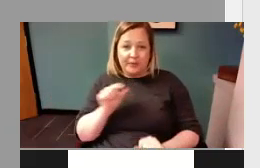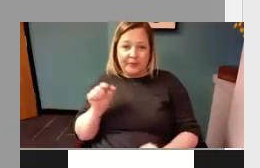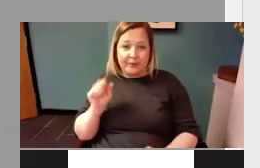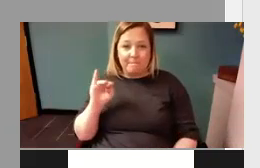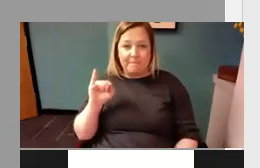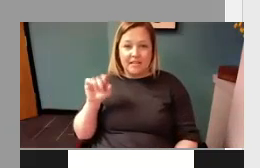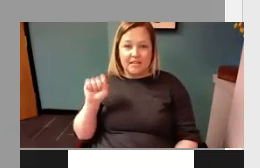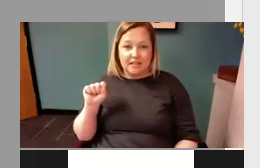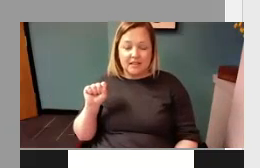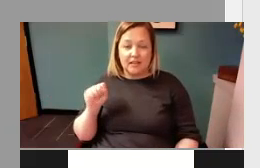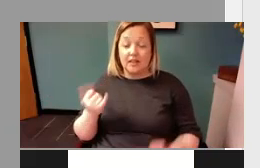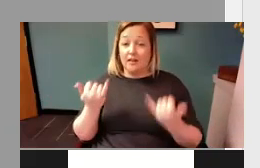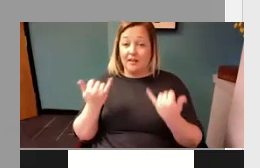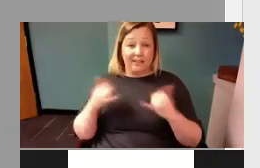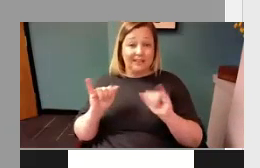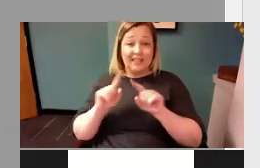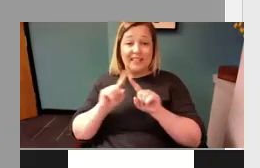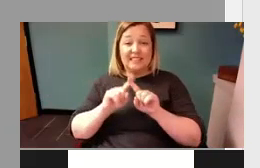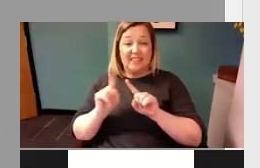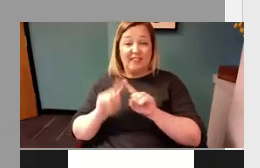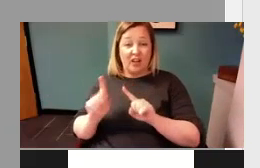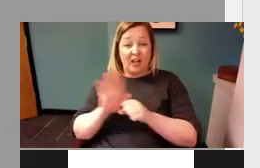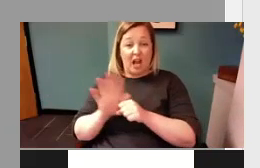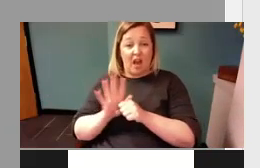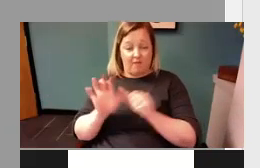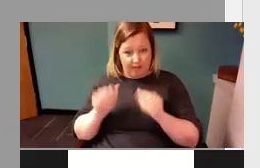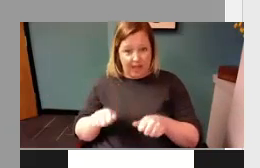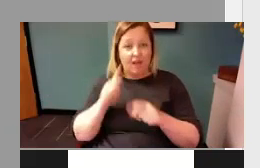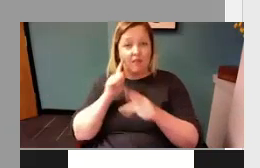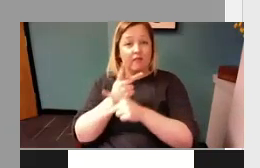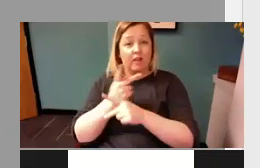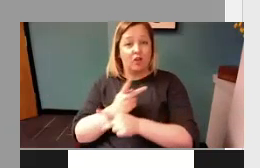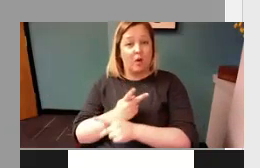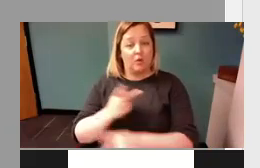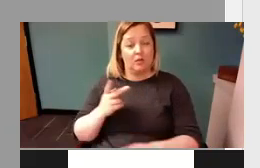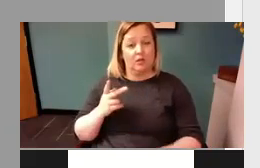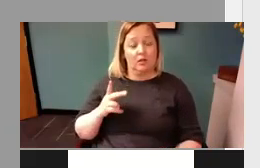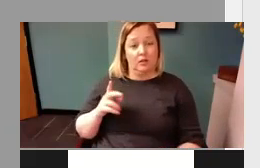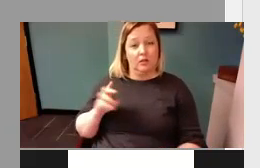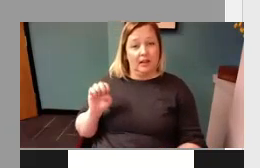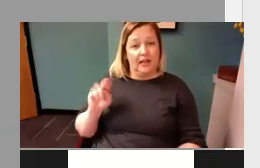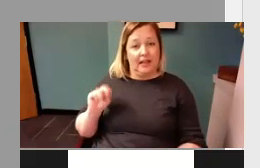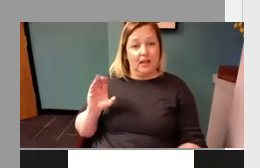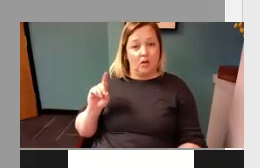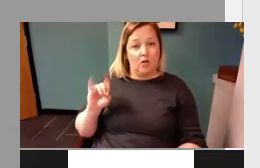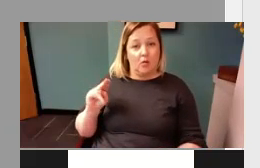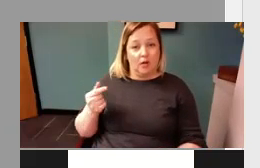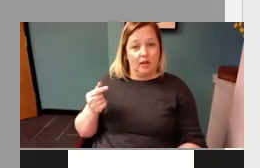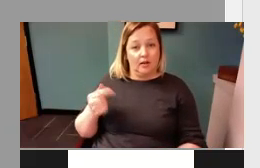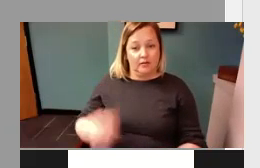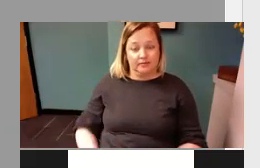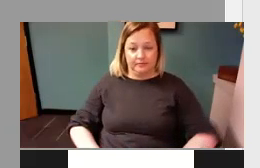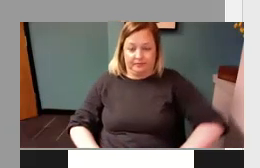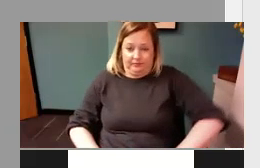out what the encoding is. So we get 1. Again, that is fine. We start off with this thing 0. Okay. I have 3